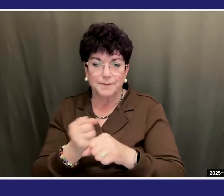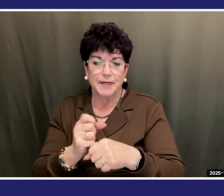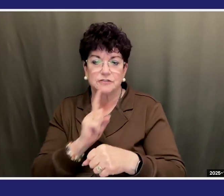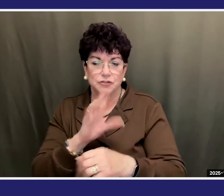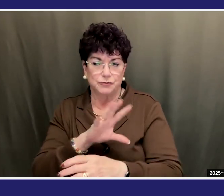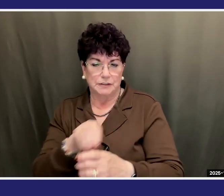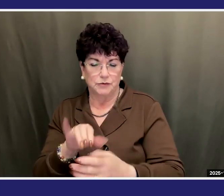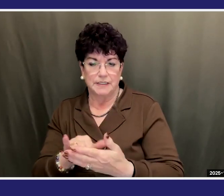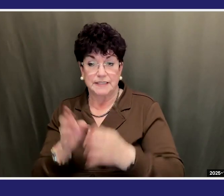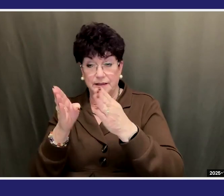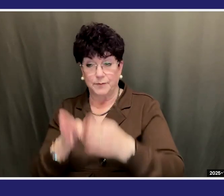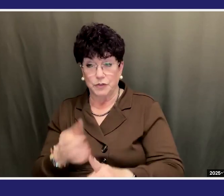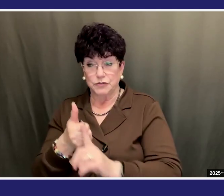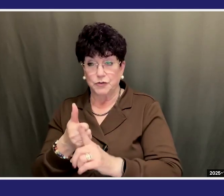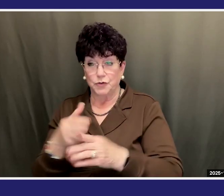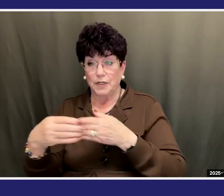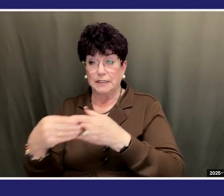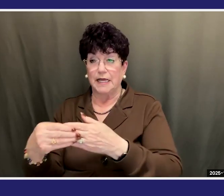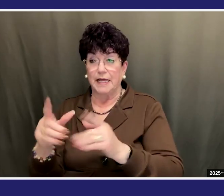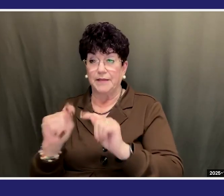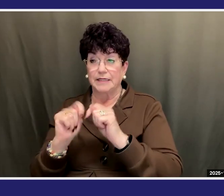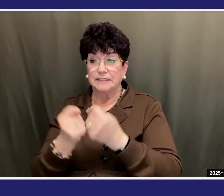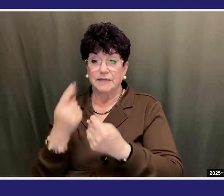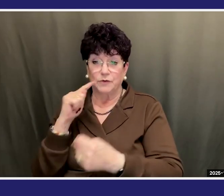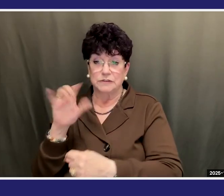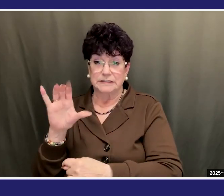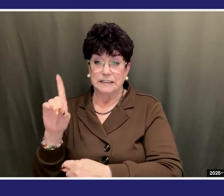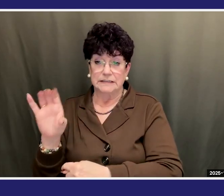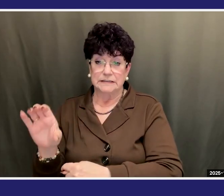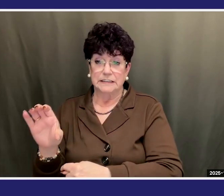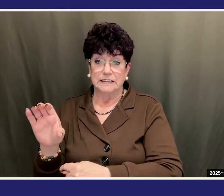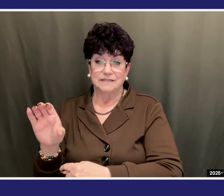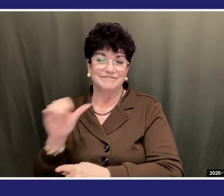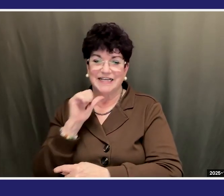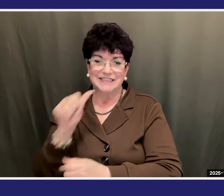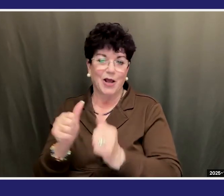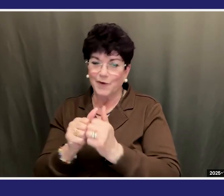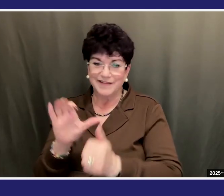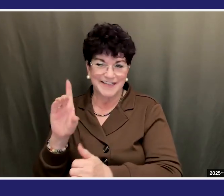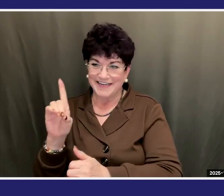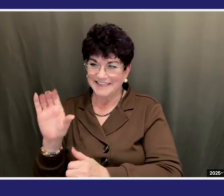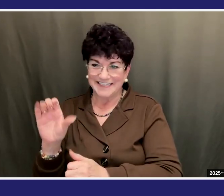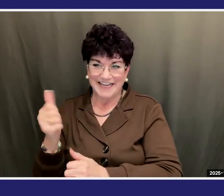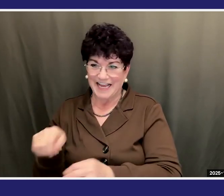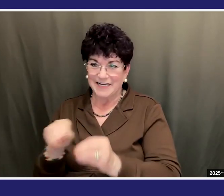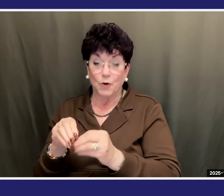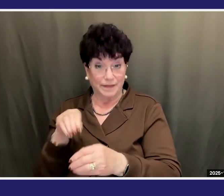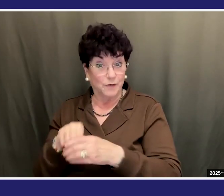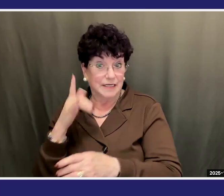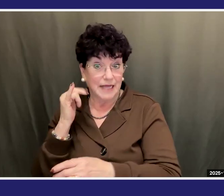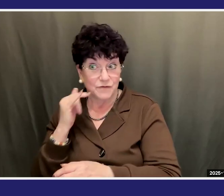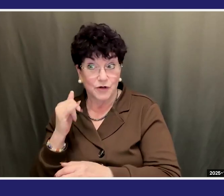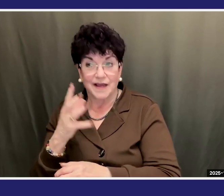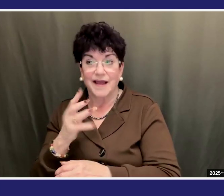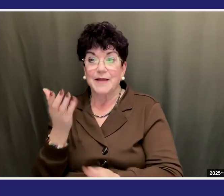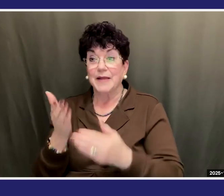the person who actually led the team at CDC actually is no longer with the CDC and is in California and is